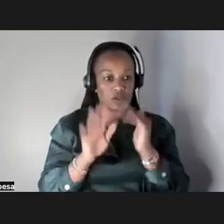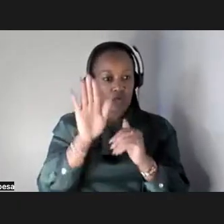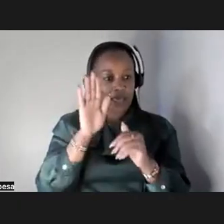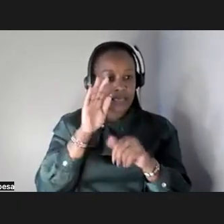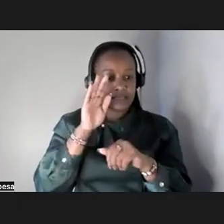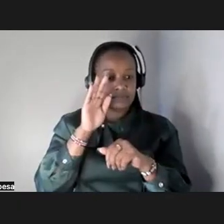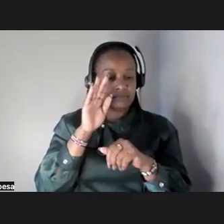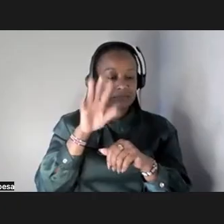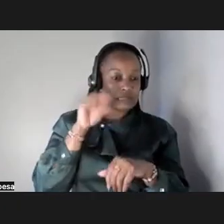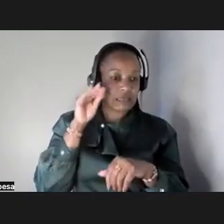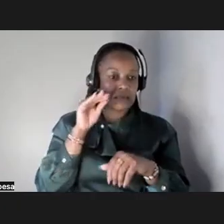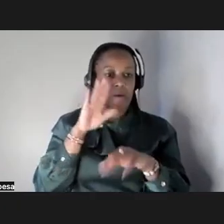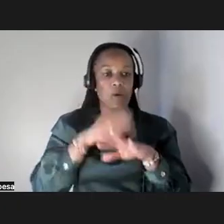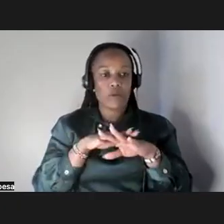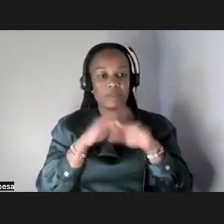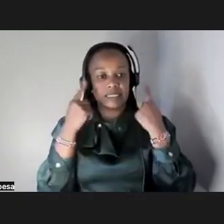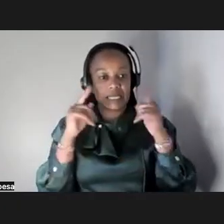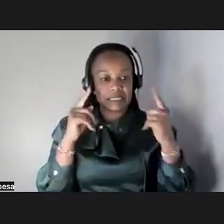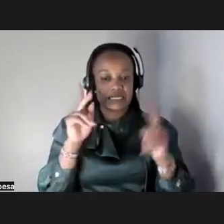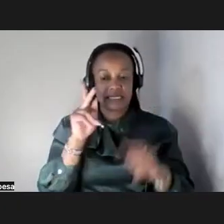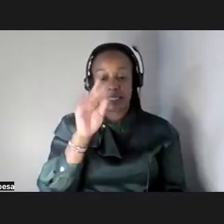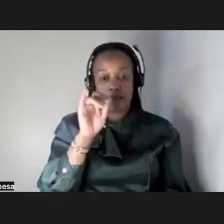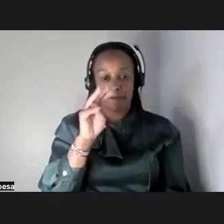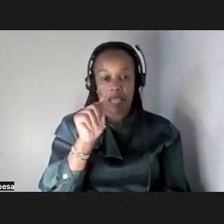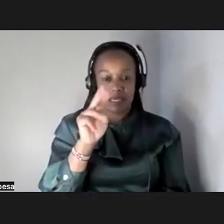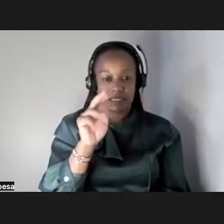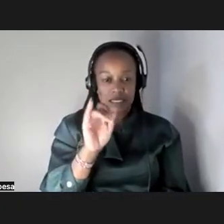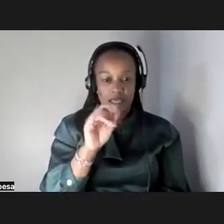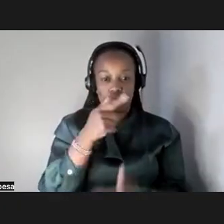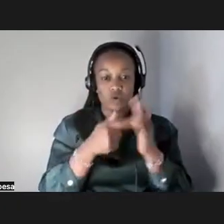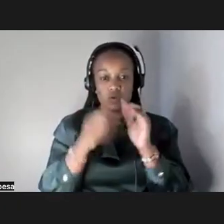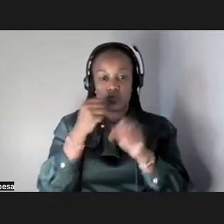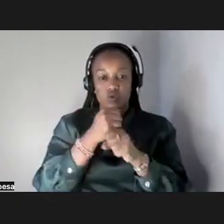up, the successes that you think are possible here?